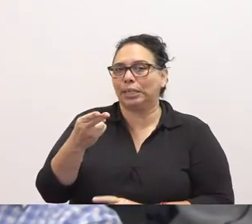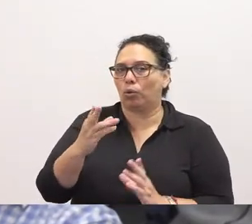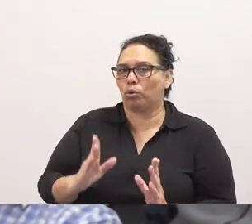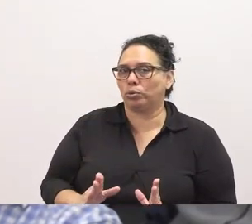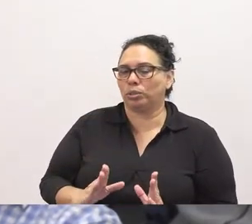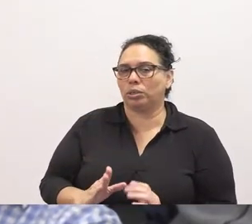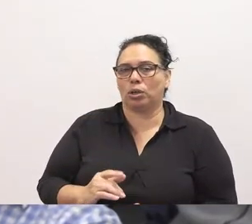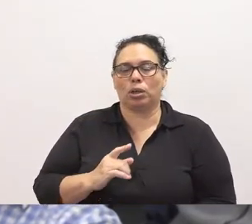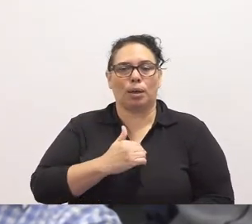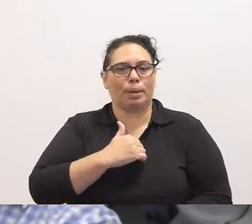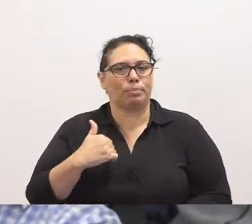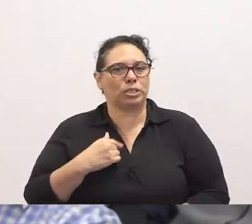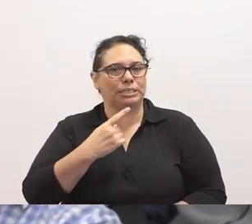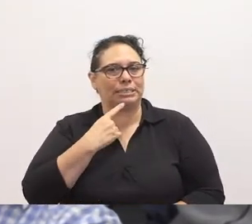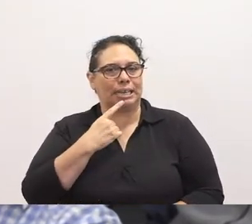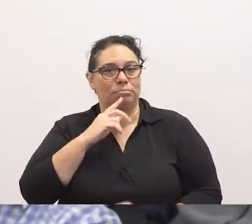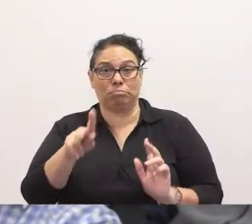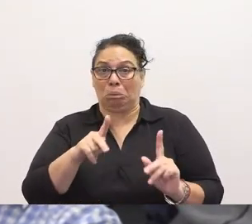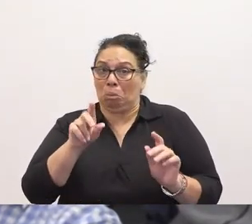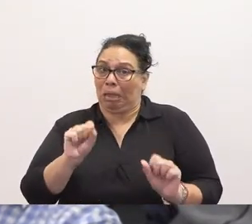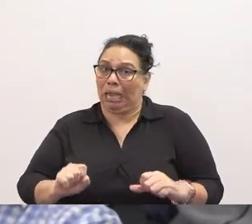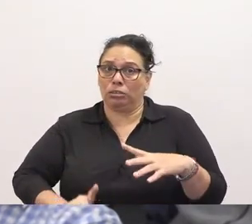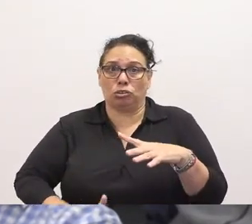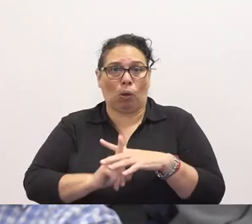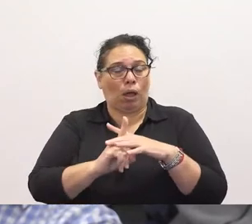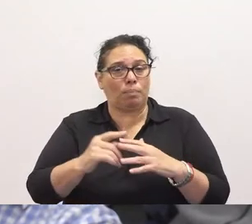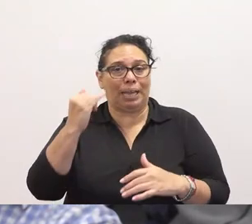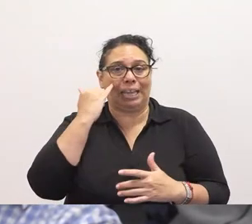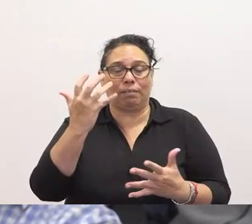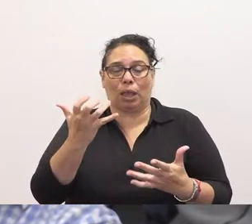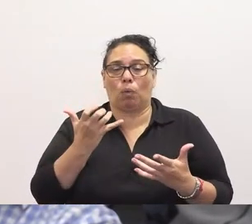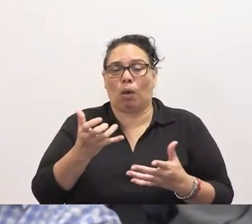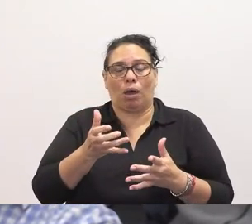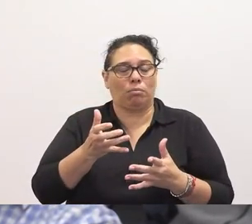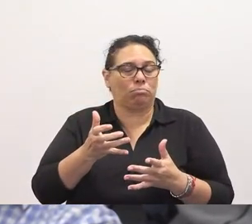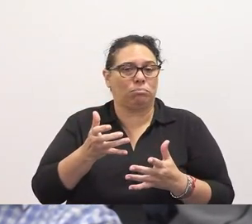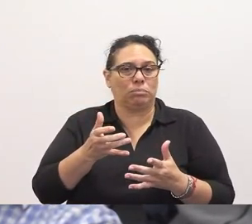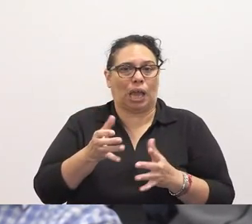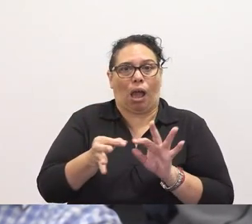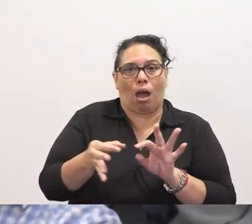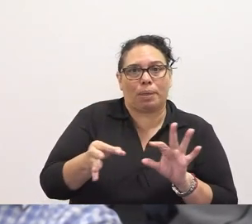One member said, folks could have shown up here if they wished to make public comment.